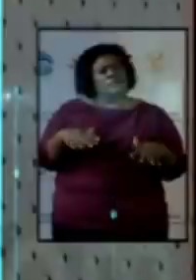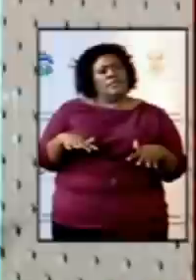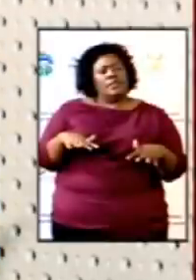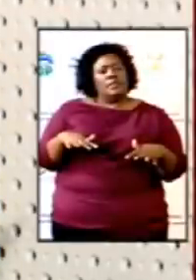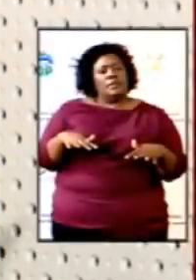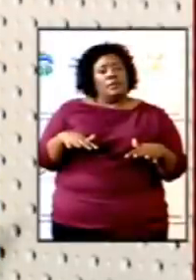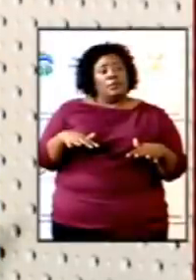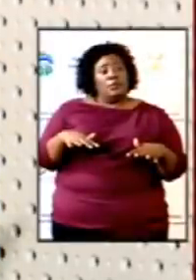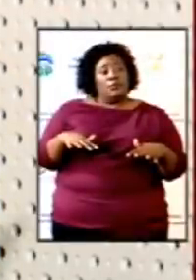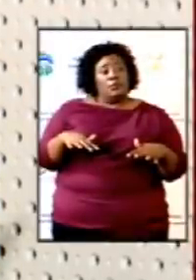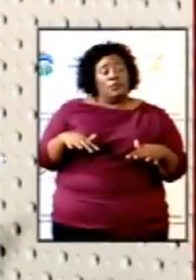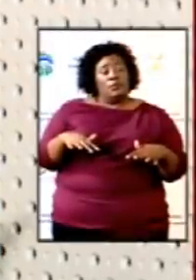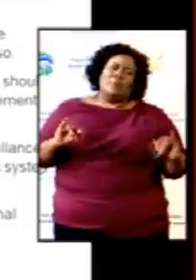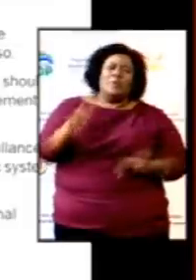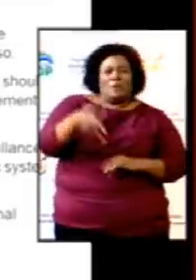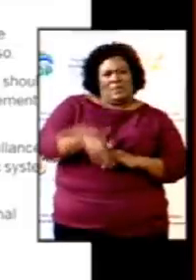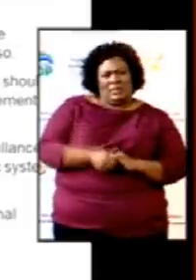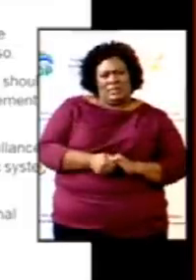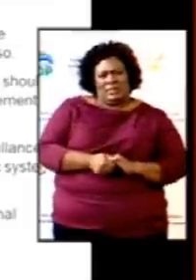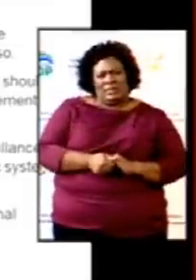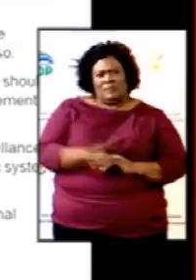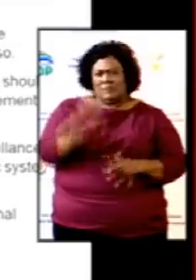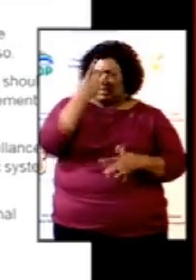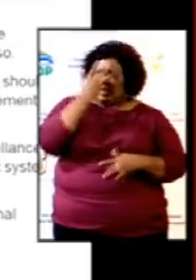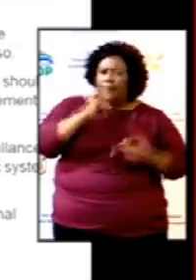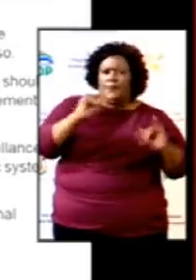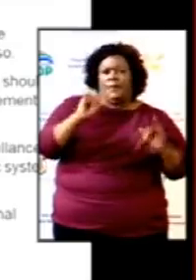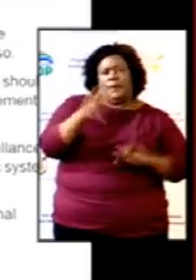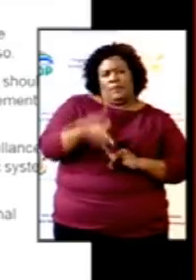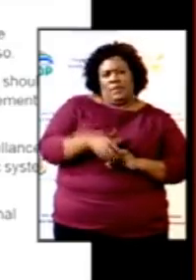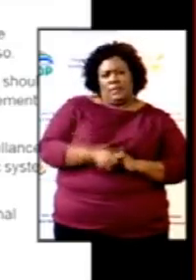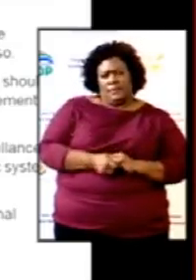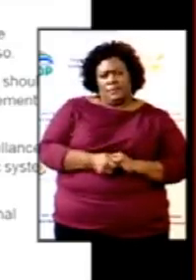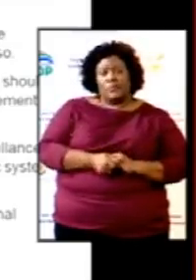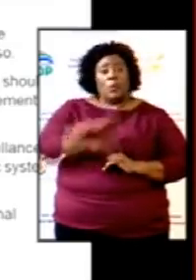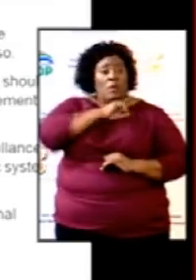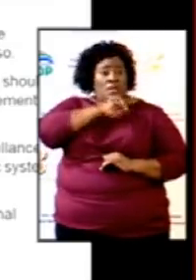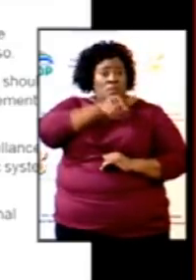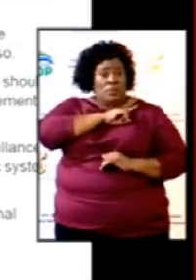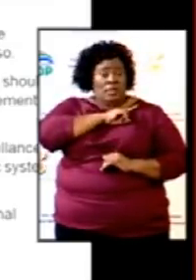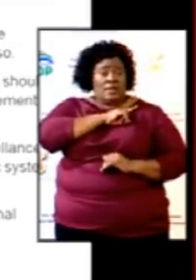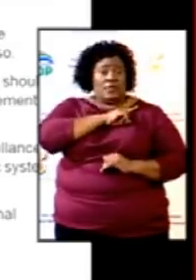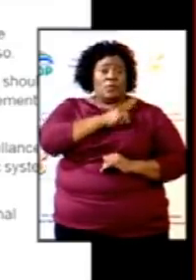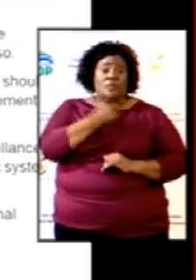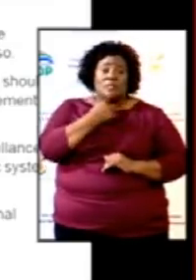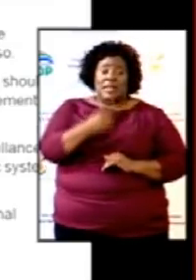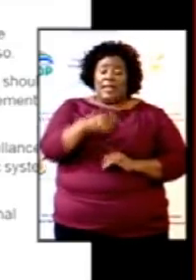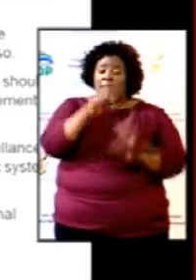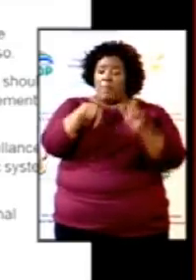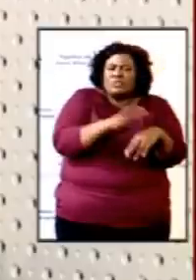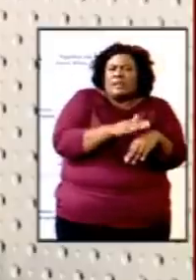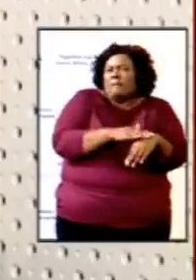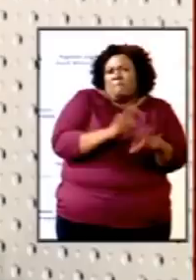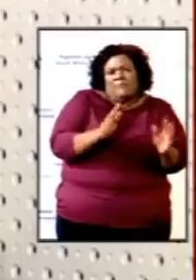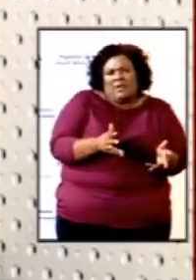have seen and the reports that we've seen from other international media organizations, they've been on an intensive lobbying campaign, particularly here in South